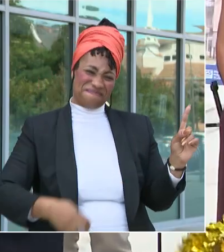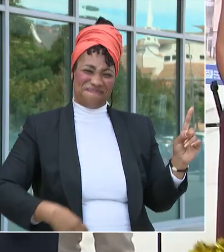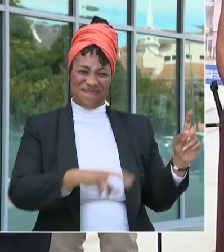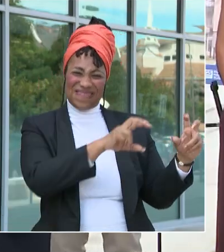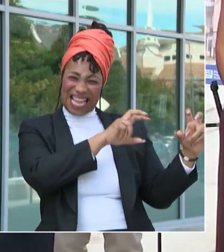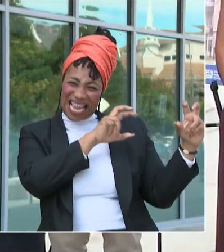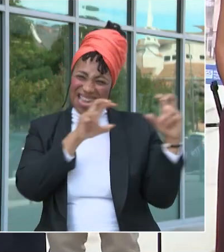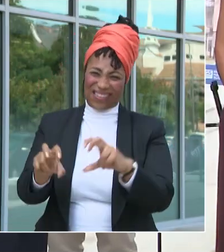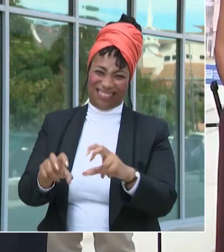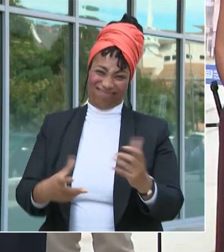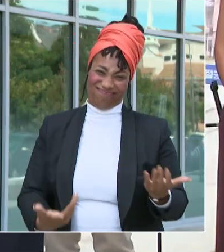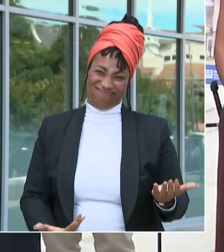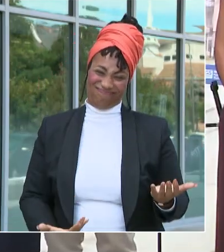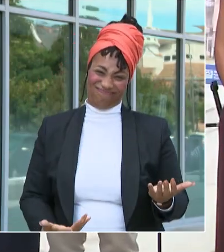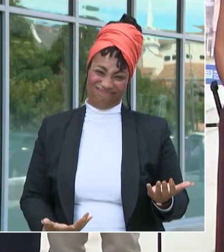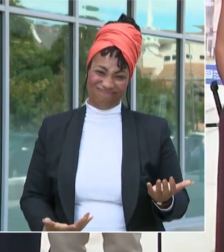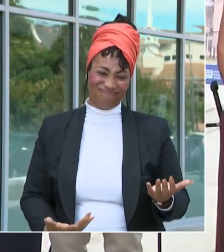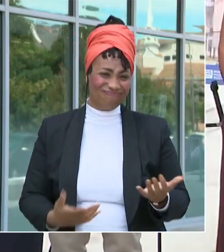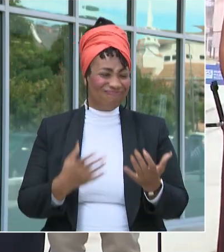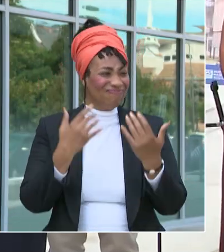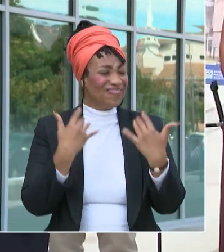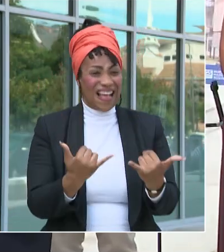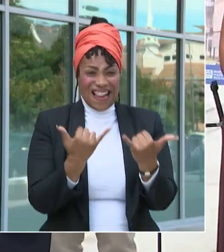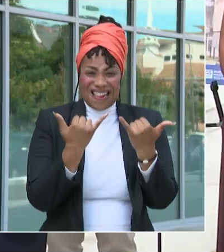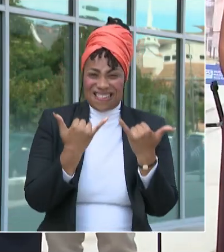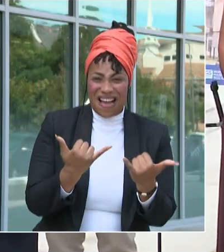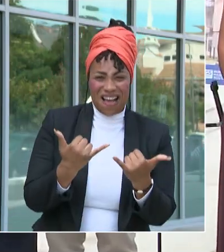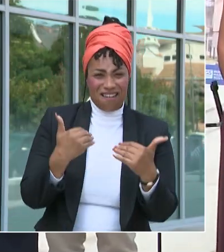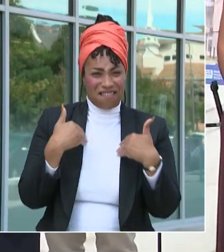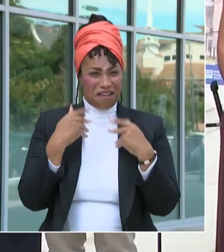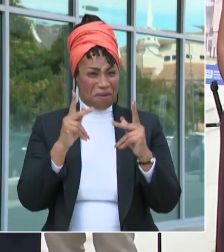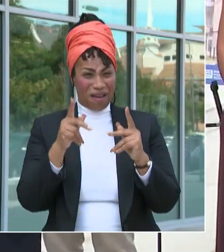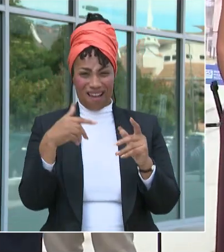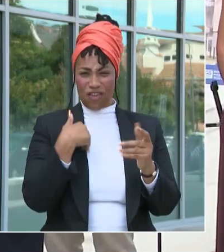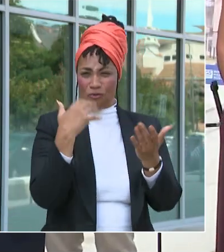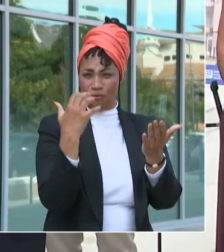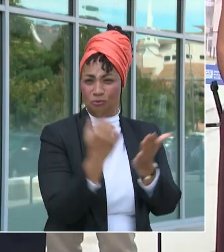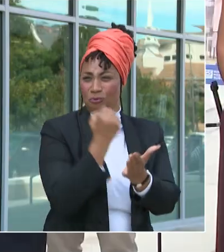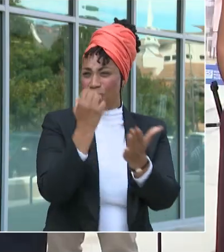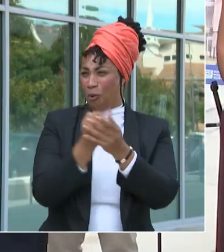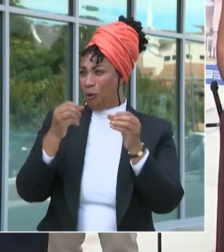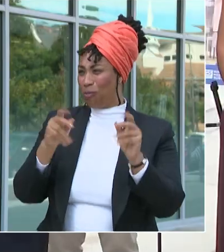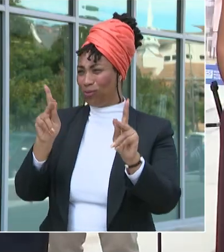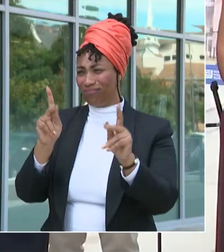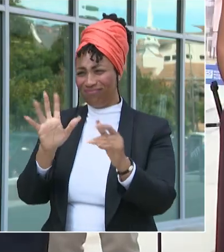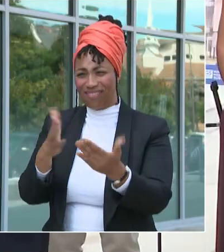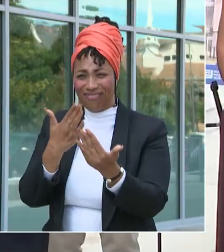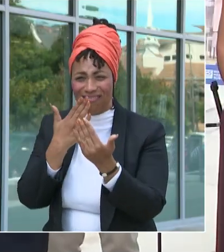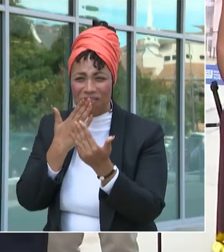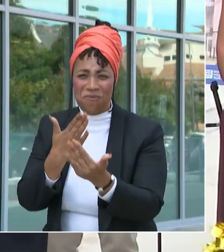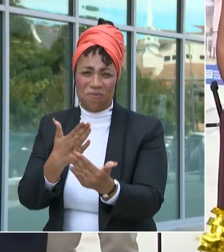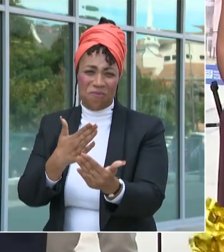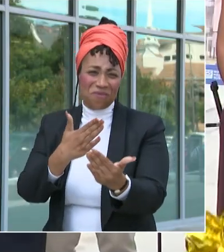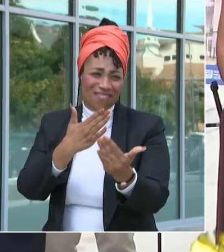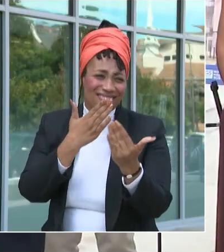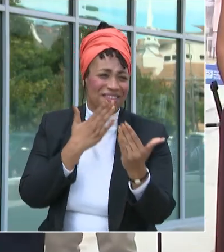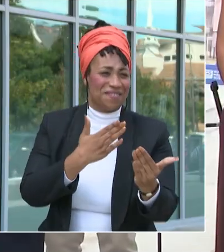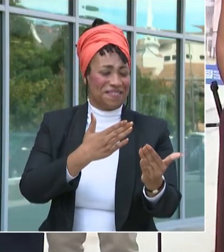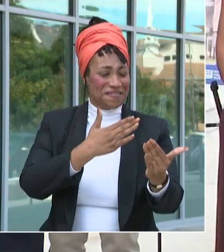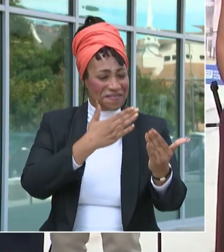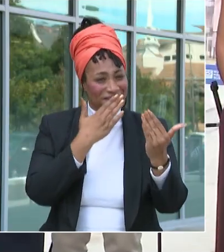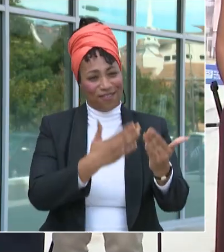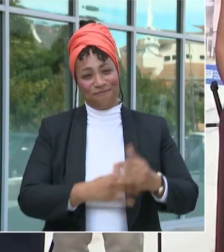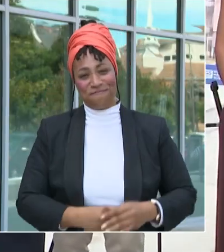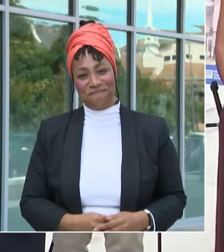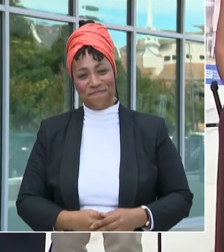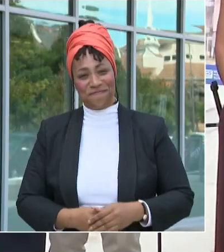experiences for our young people here in the city. So thank you, Mayor, for leading the investments in our city. As the Chancellor of DC Public